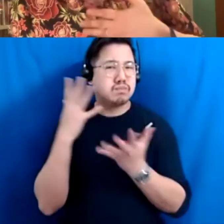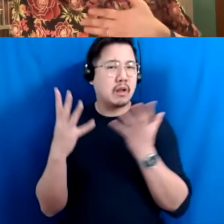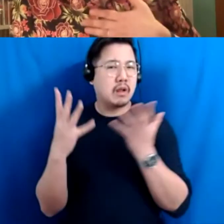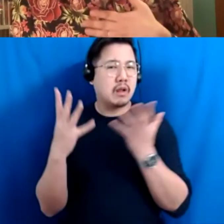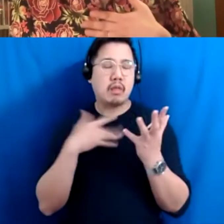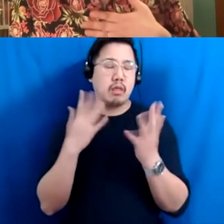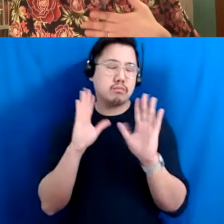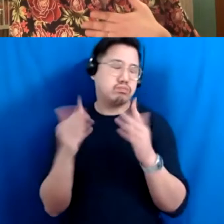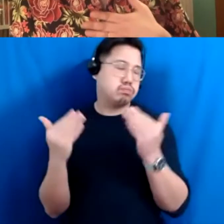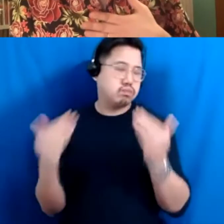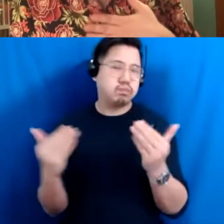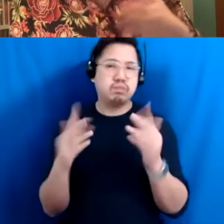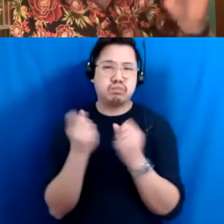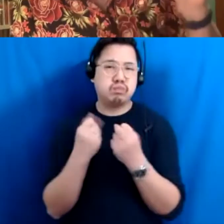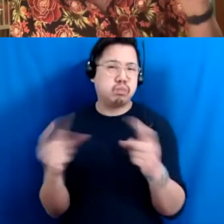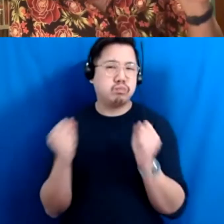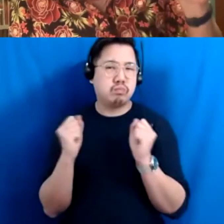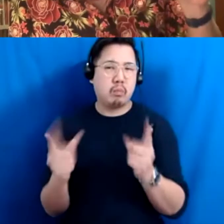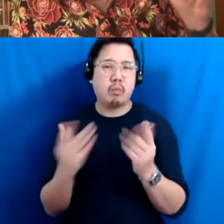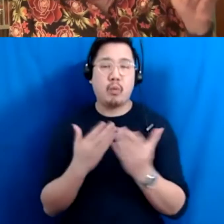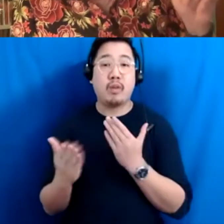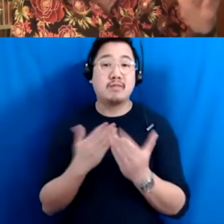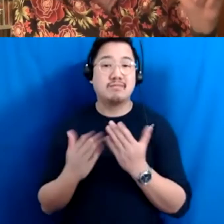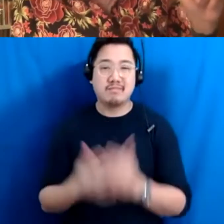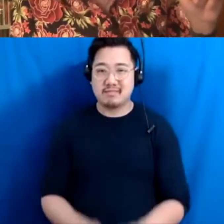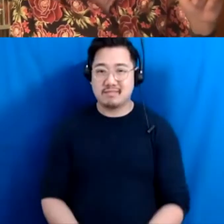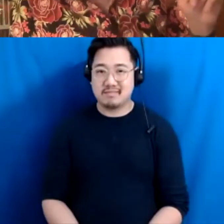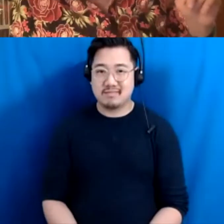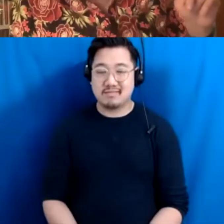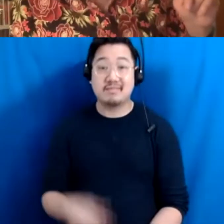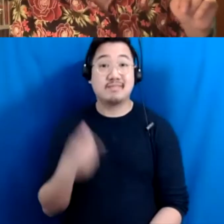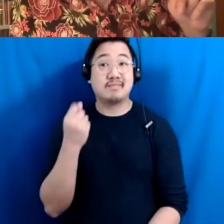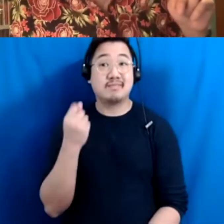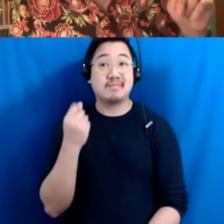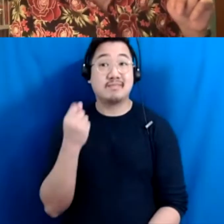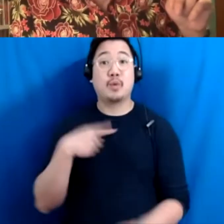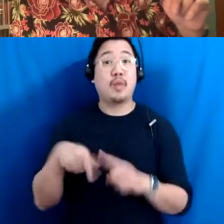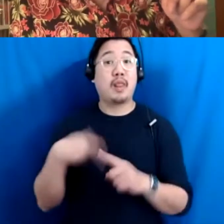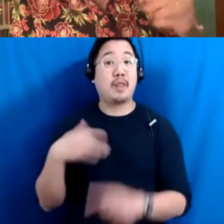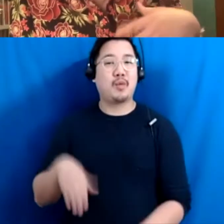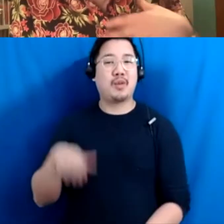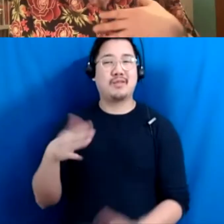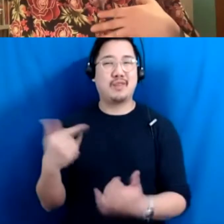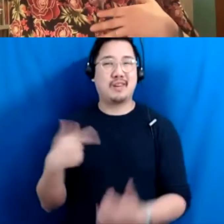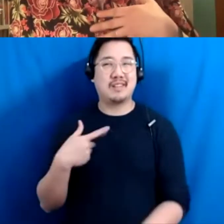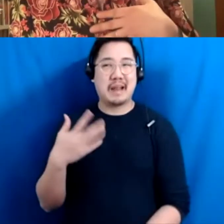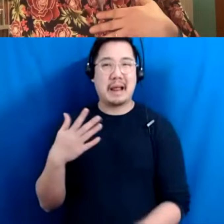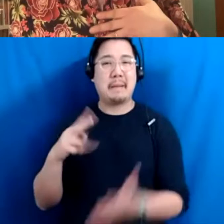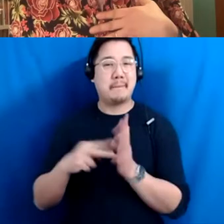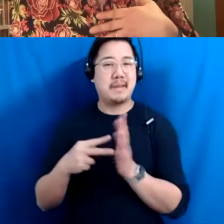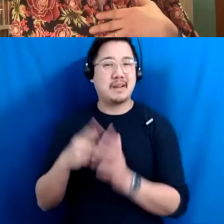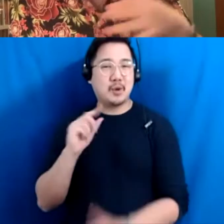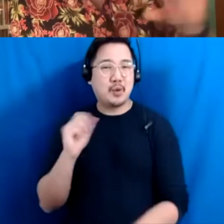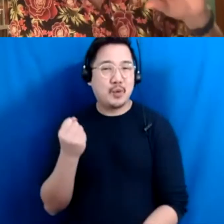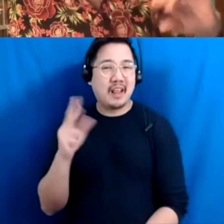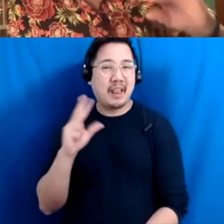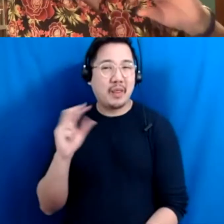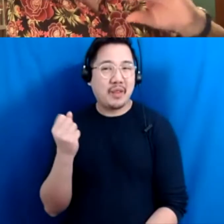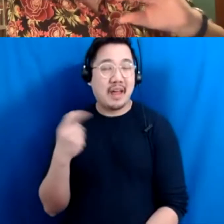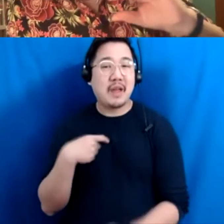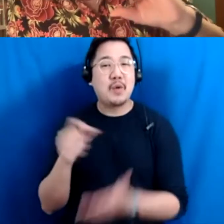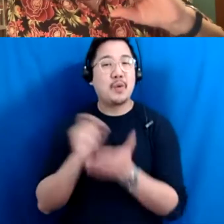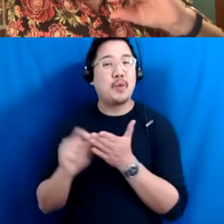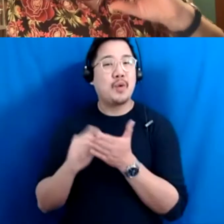grew up writing, when I say grew up, I mean in my 20s and 30s, writing fiction about immigrant families that was like